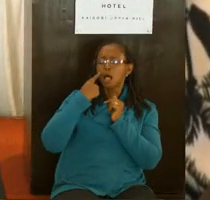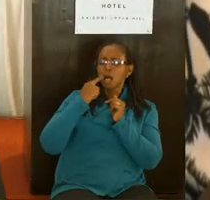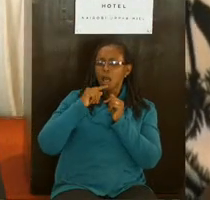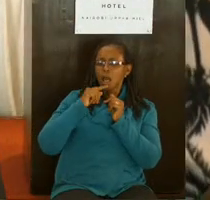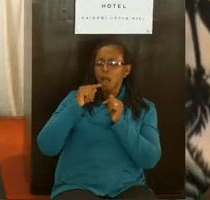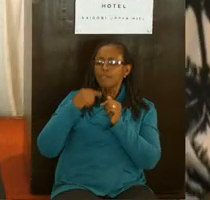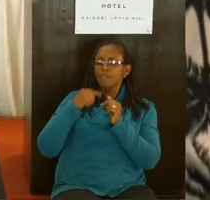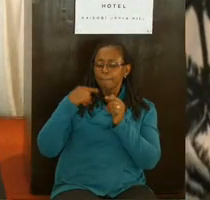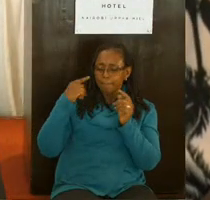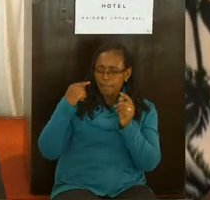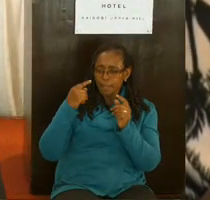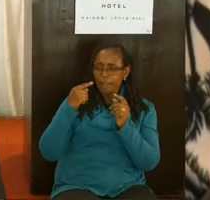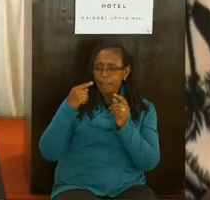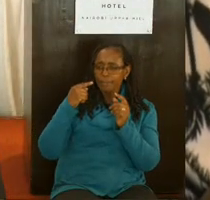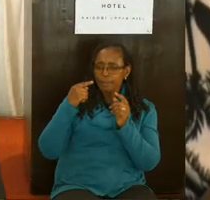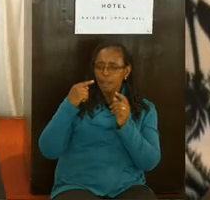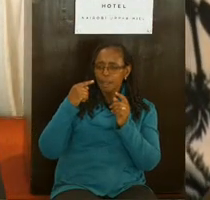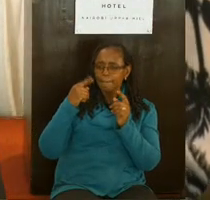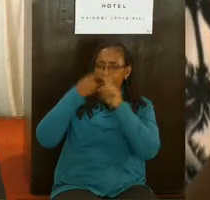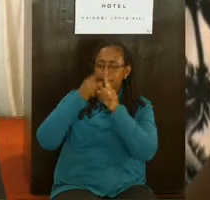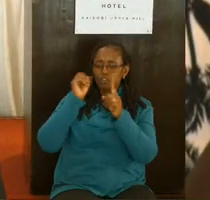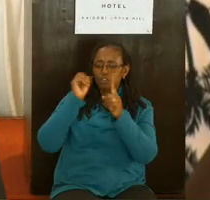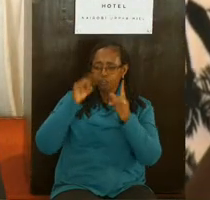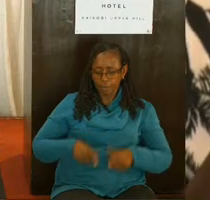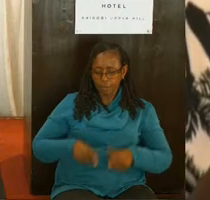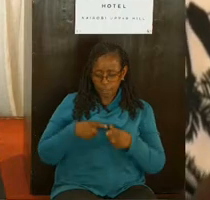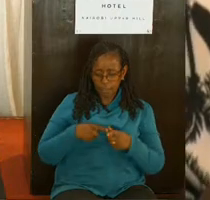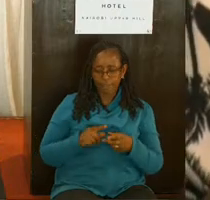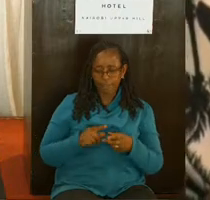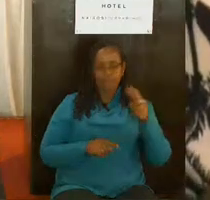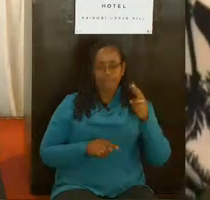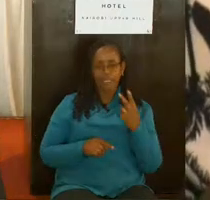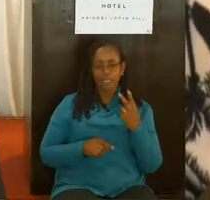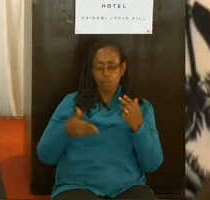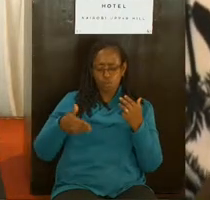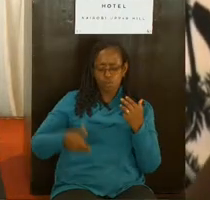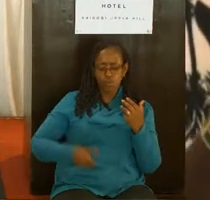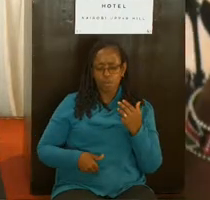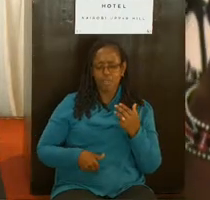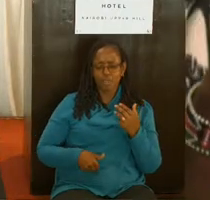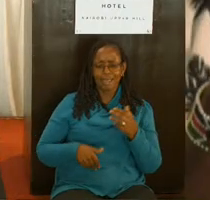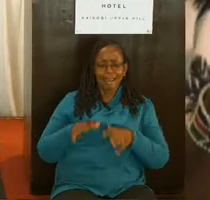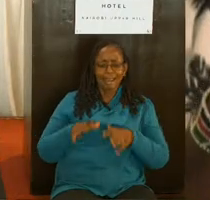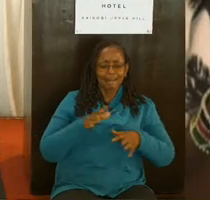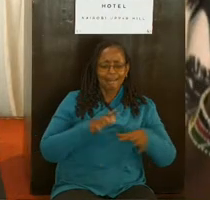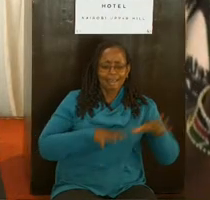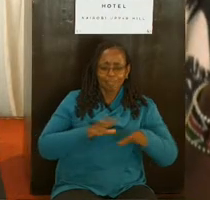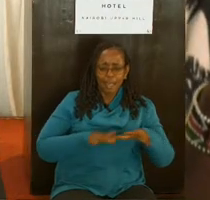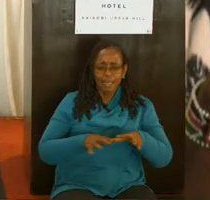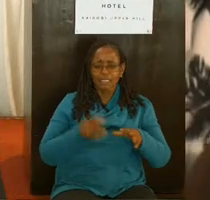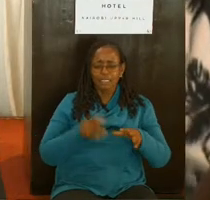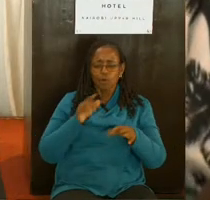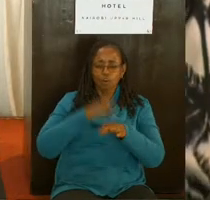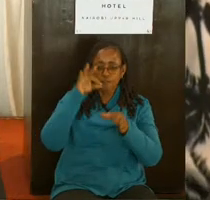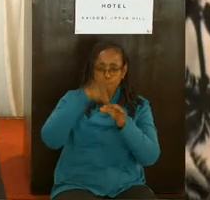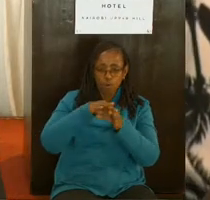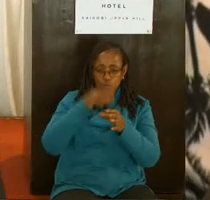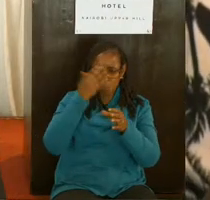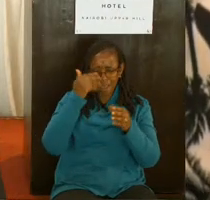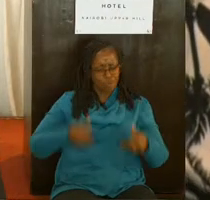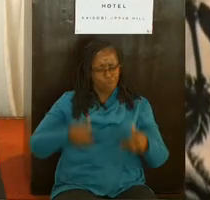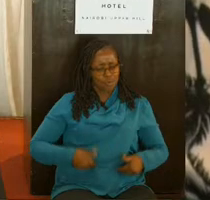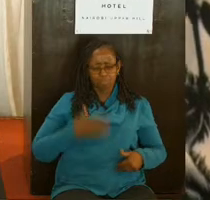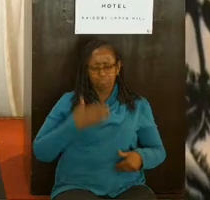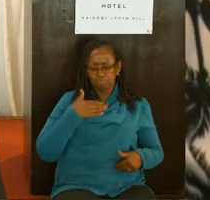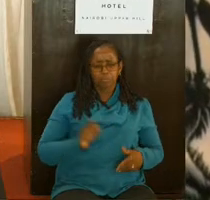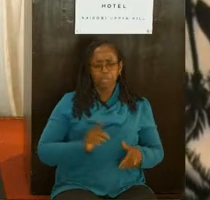people uh the second question was about the youth being disparate on voting because most young people they don't